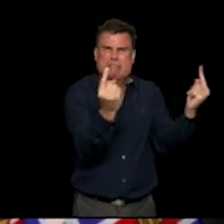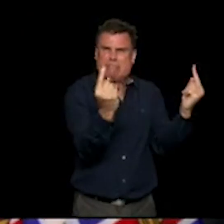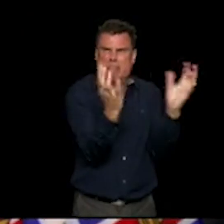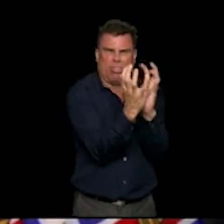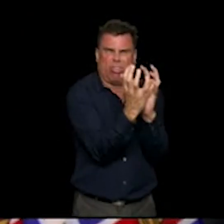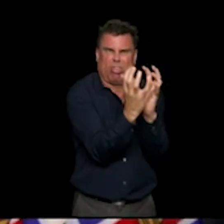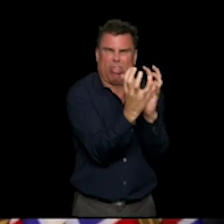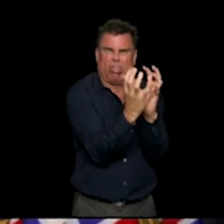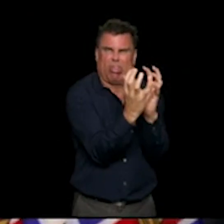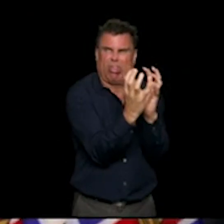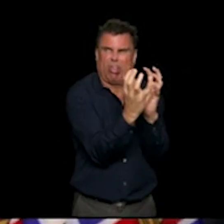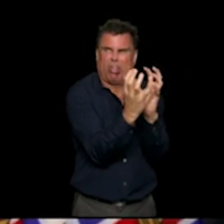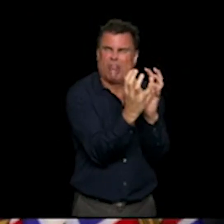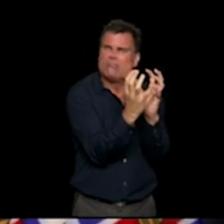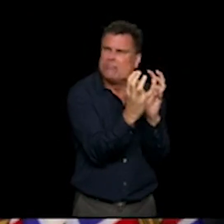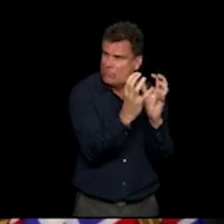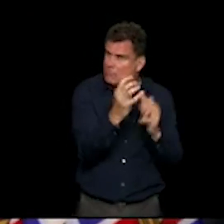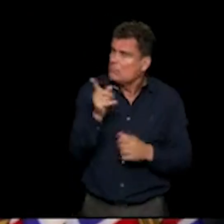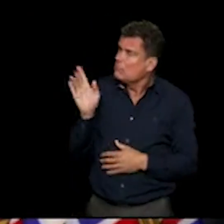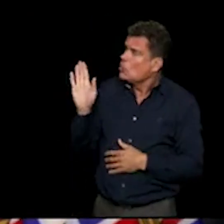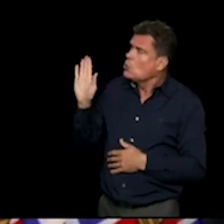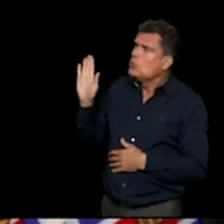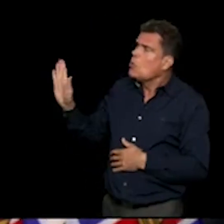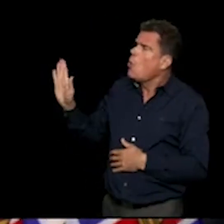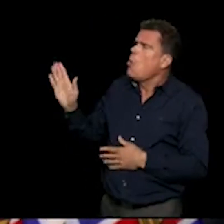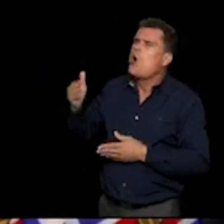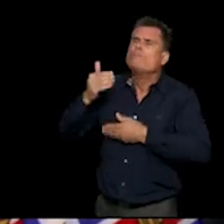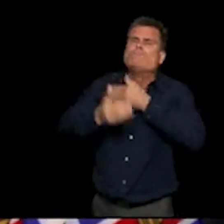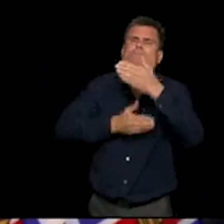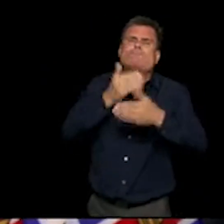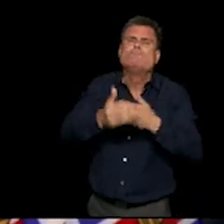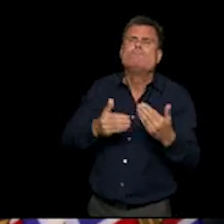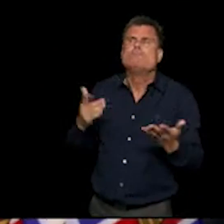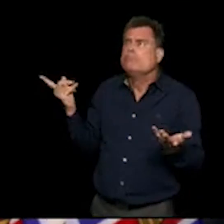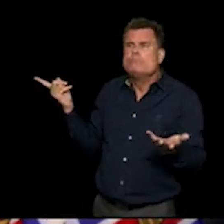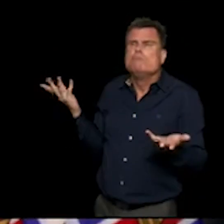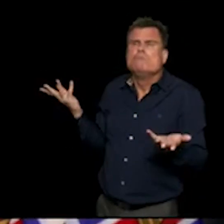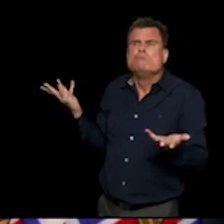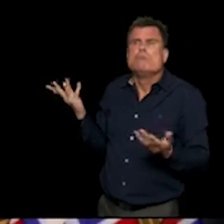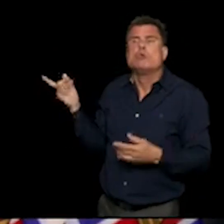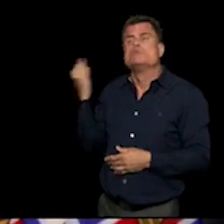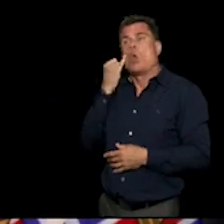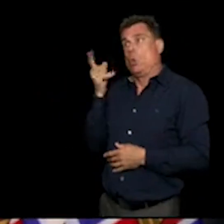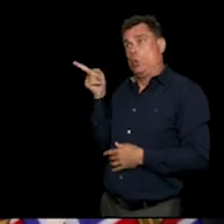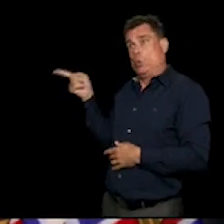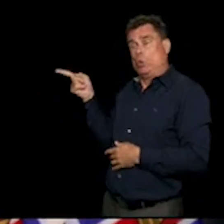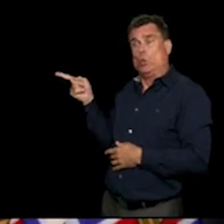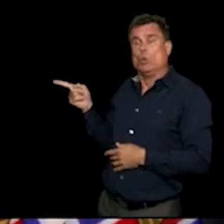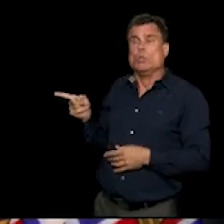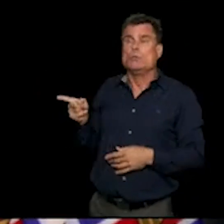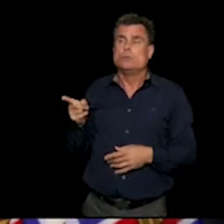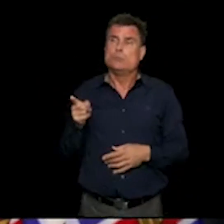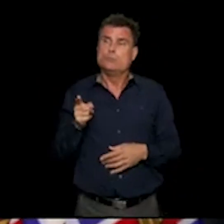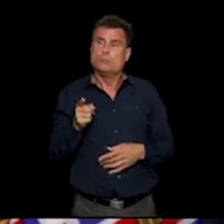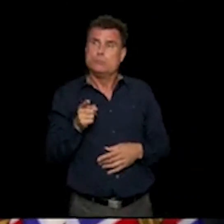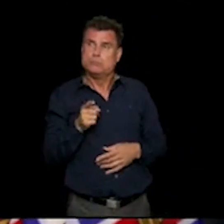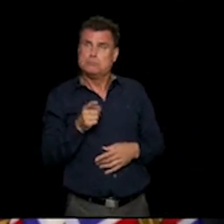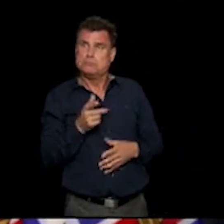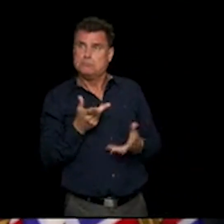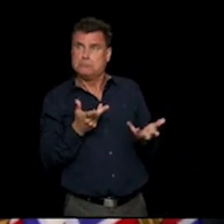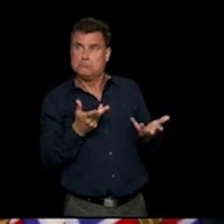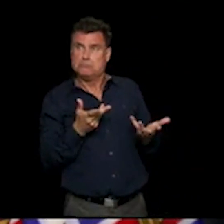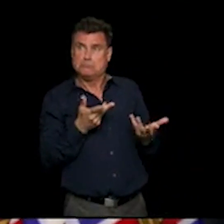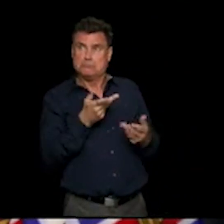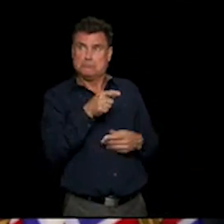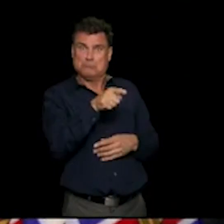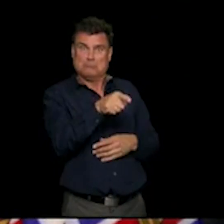you have after visiting schools, if you have, about properly spacing everybody out so they are staying 2 meters apart, or that they are in a